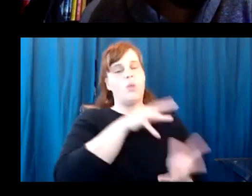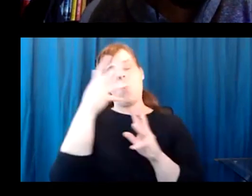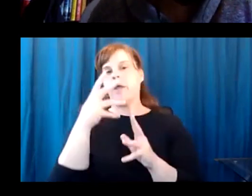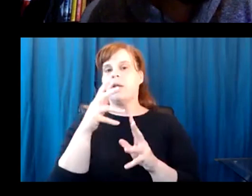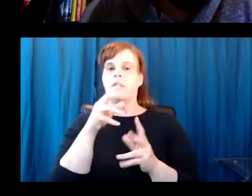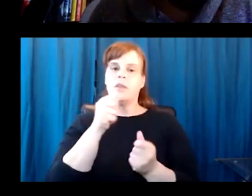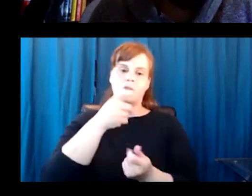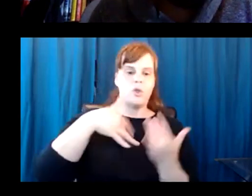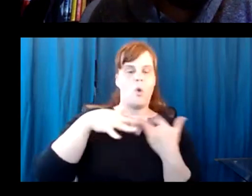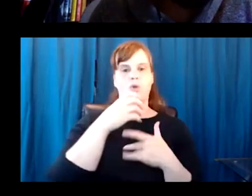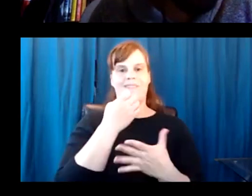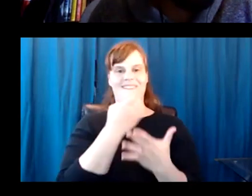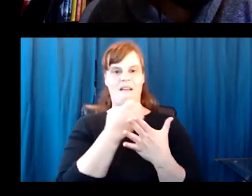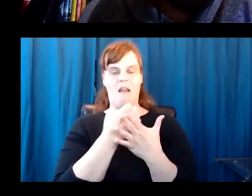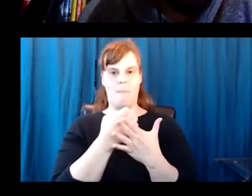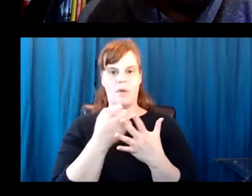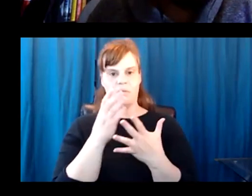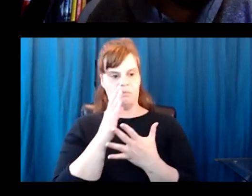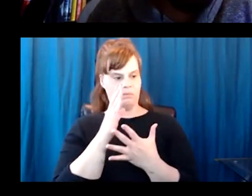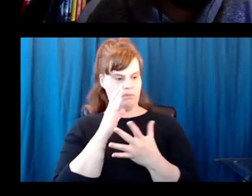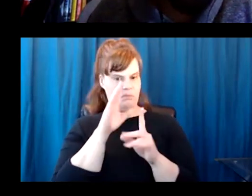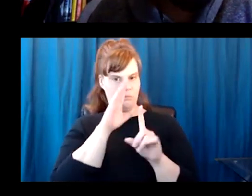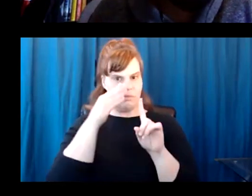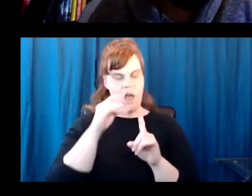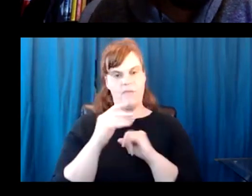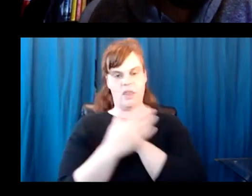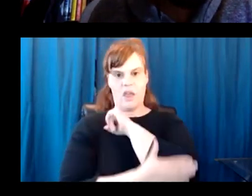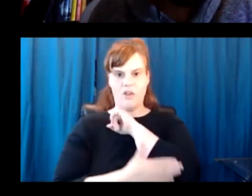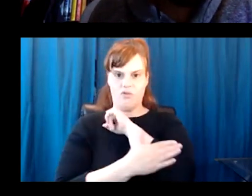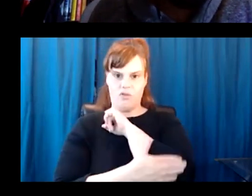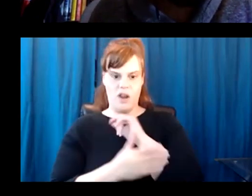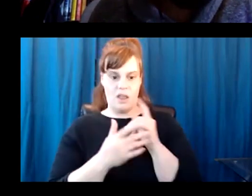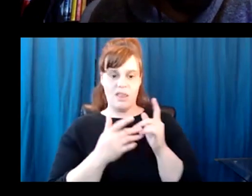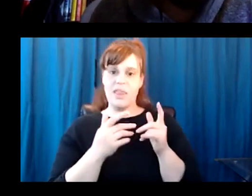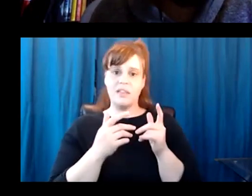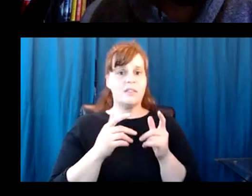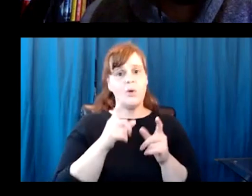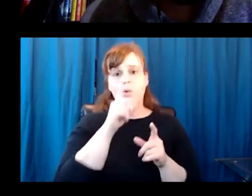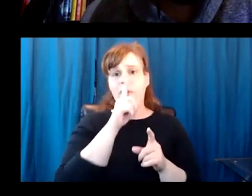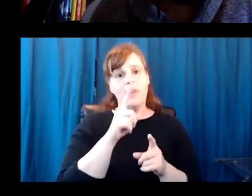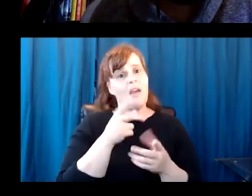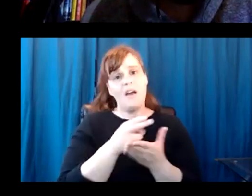country, predicated on a strictly delineated racial hierarchy, into bedlam.